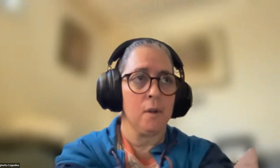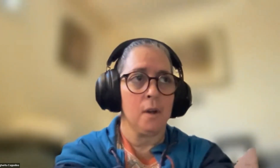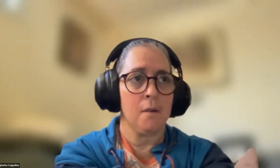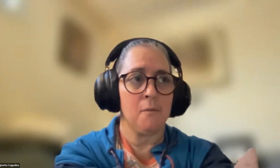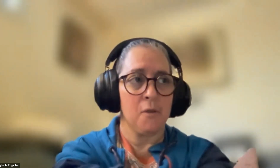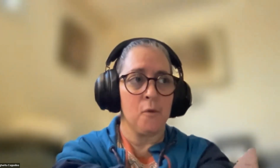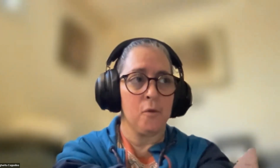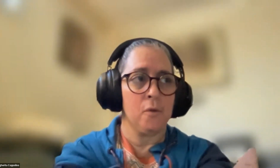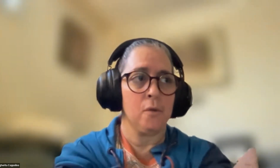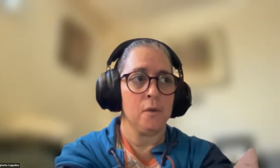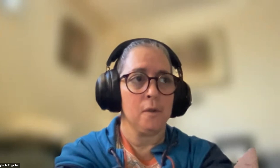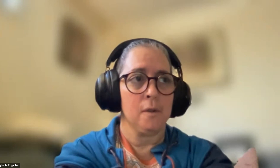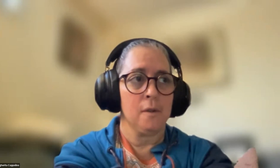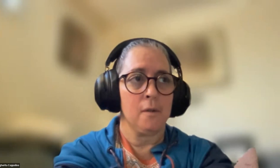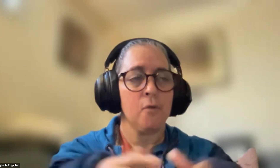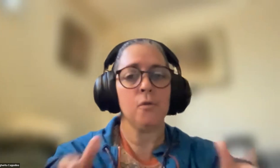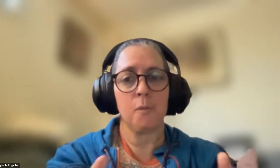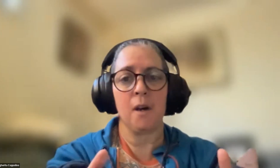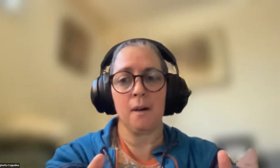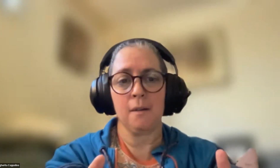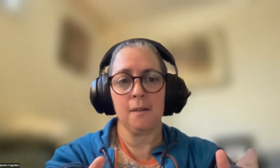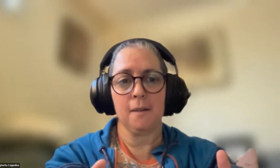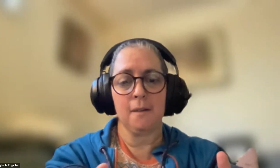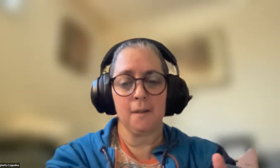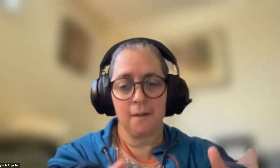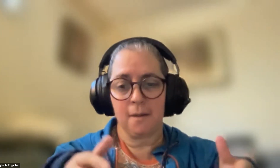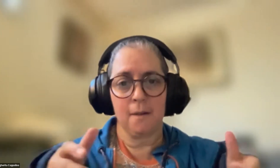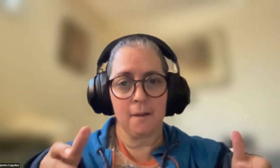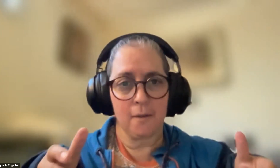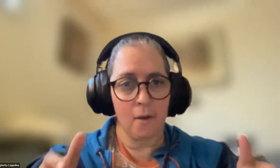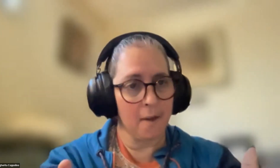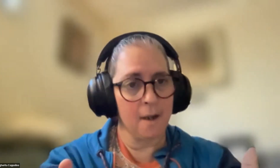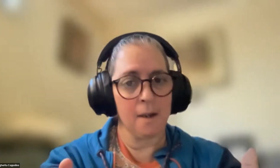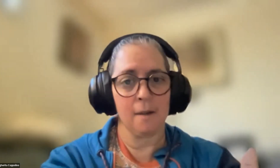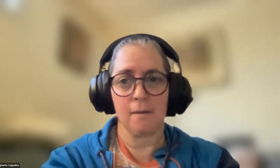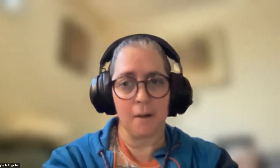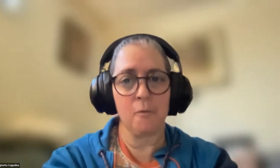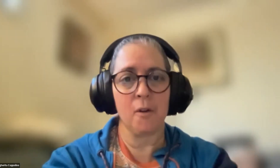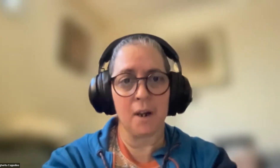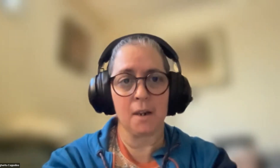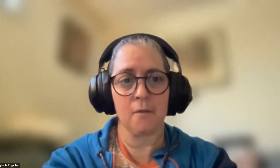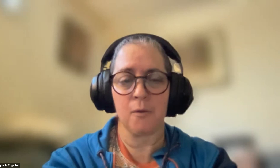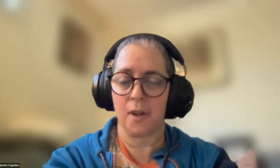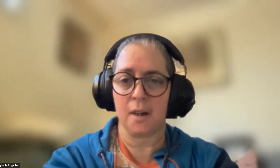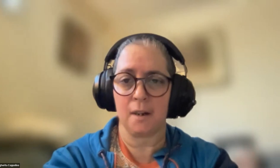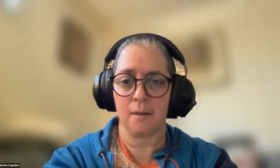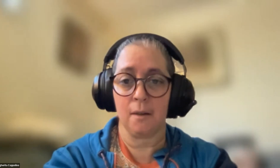presentations, and much more in tune about the saying, nothing